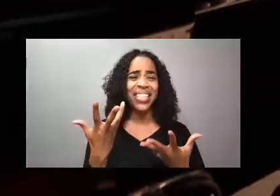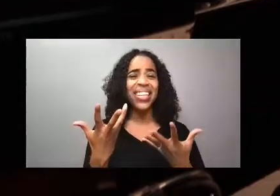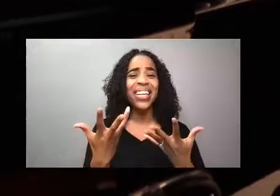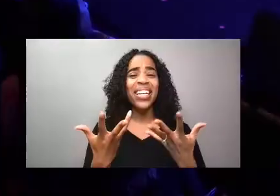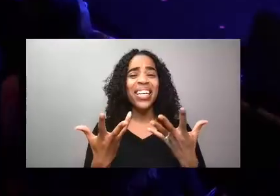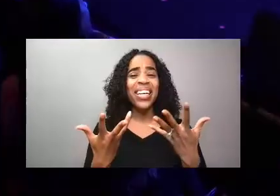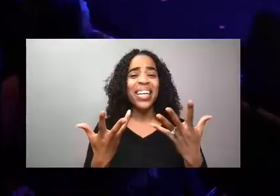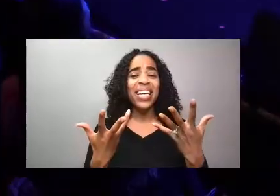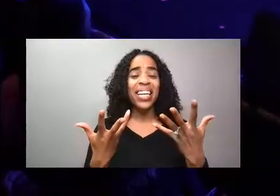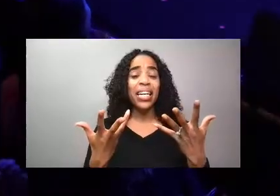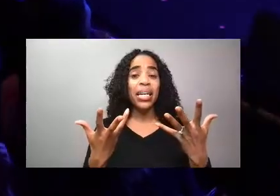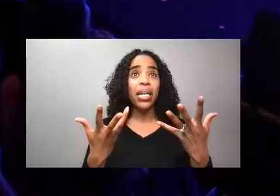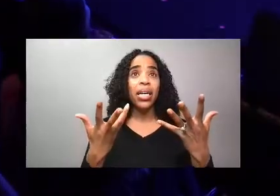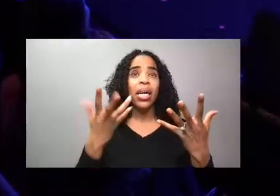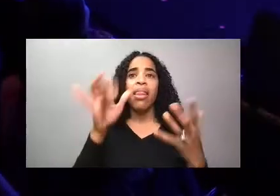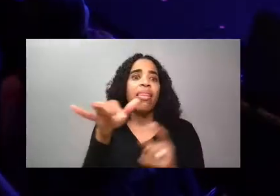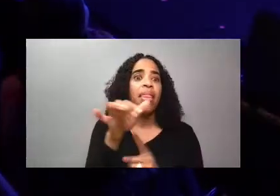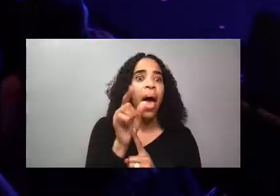It's a moment,